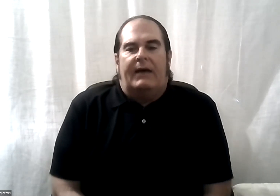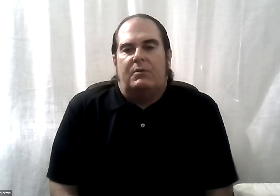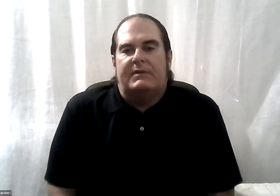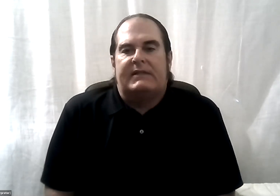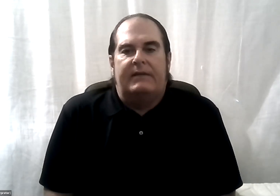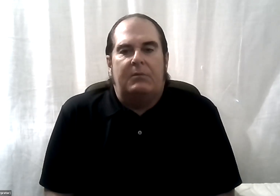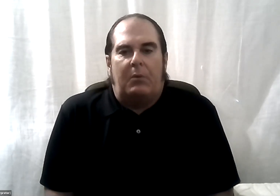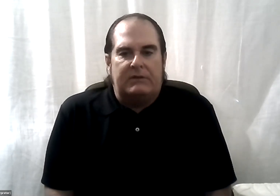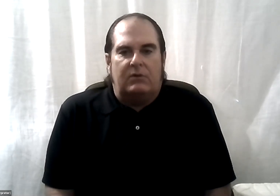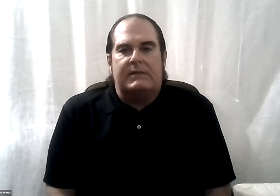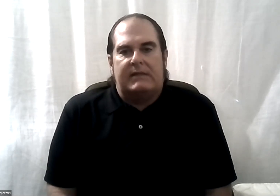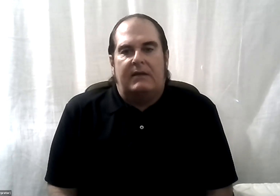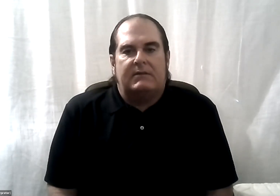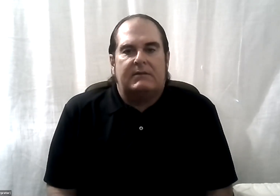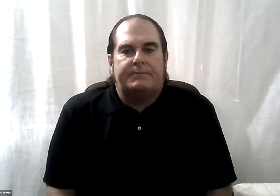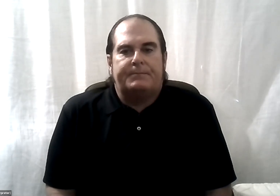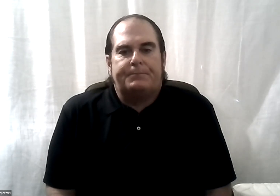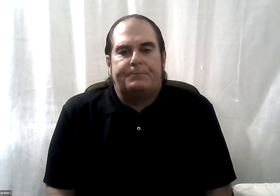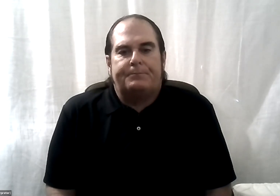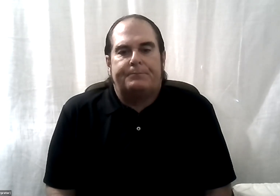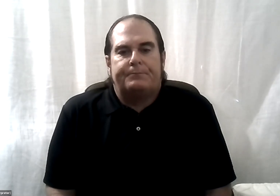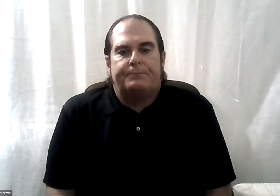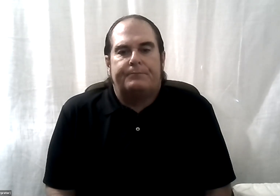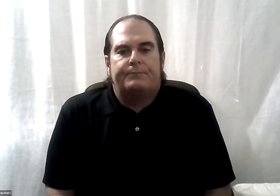only after receiving parental consent.